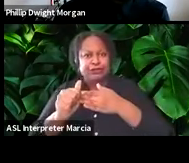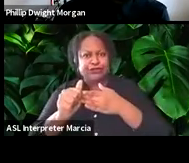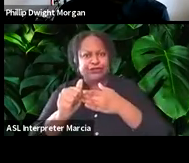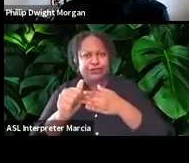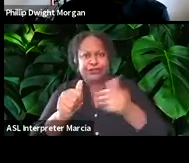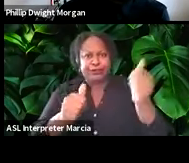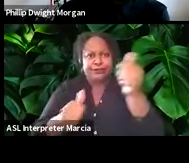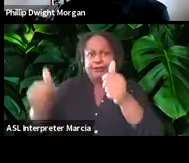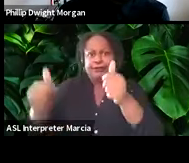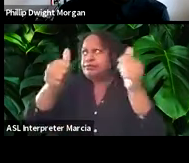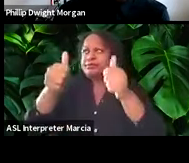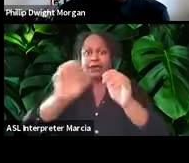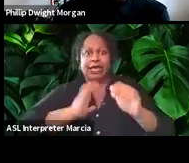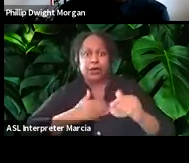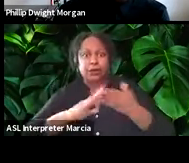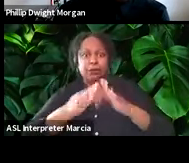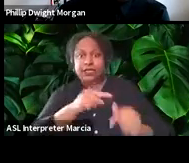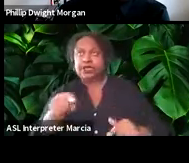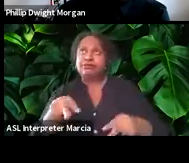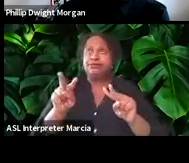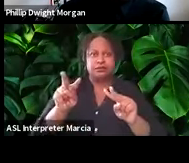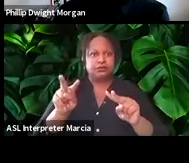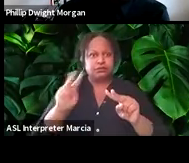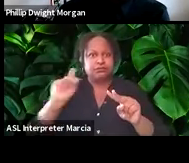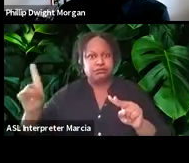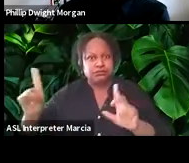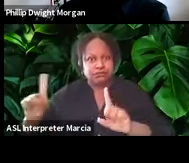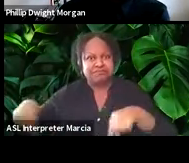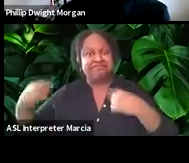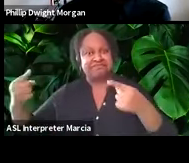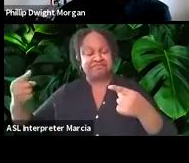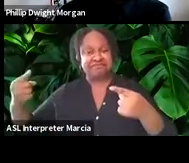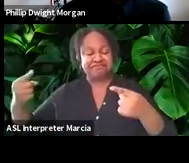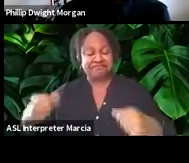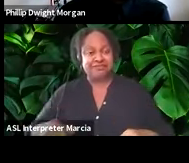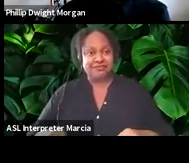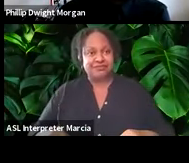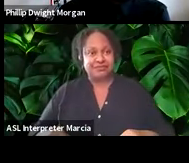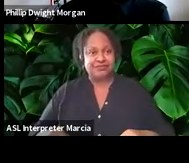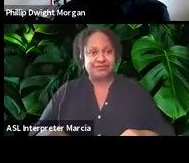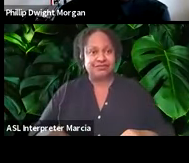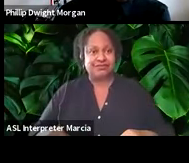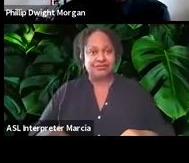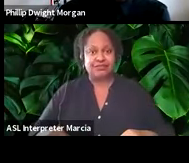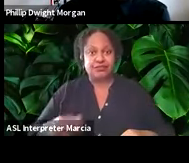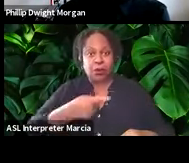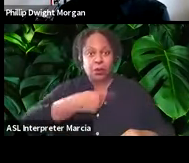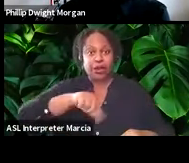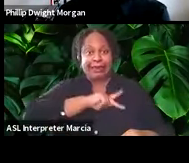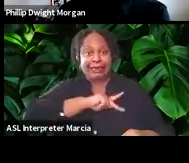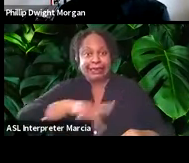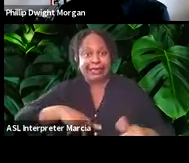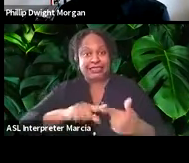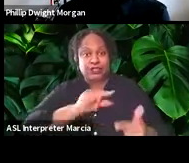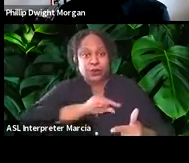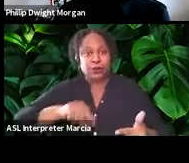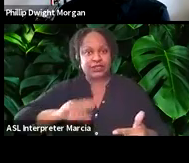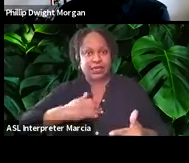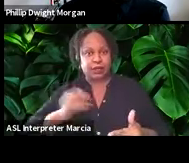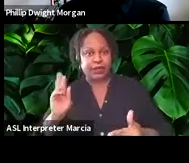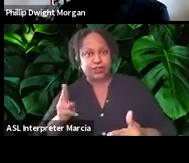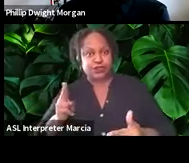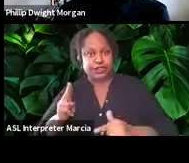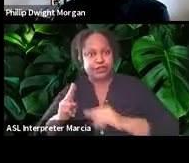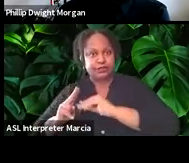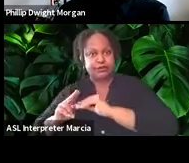our community is something that we've been doing since the beginning of time. We are kings and queens. That is our legacy. That is our